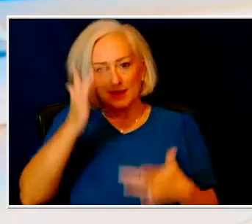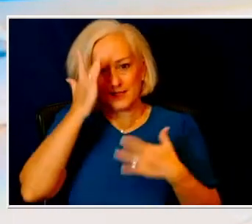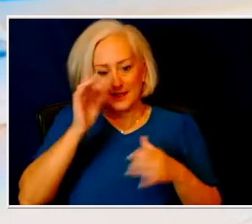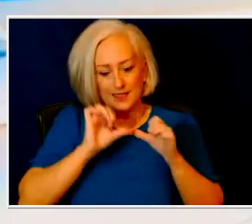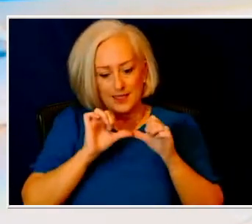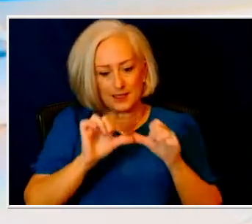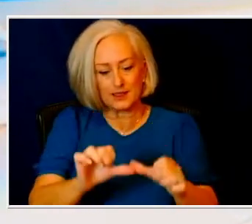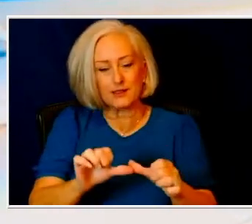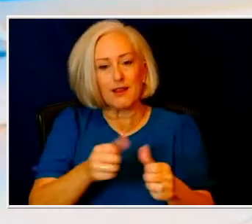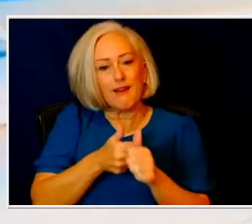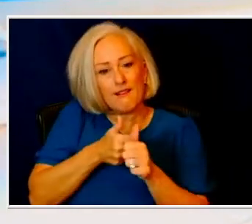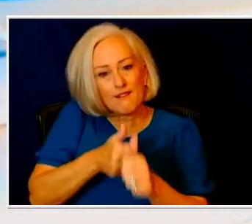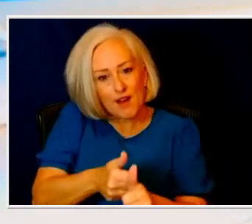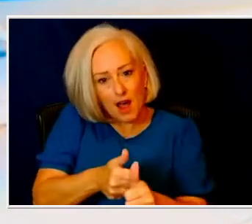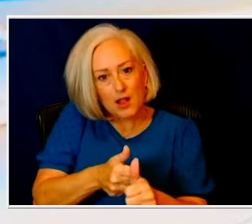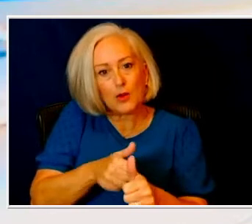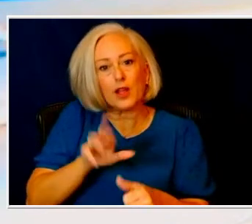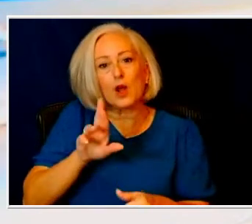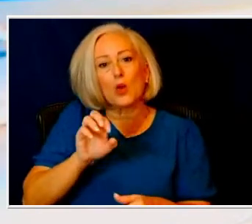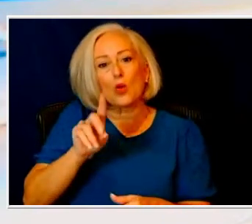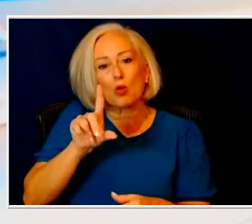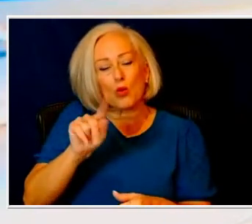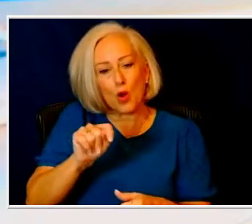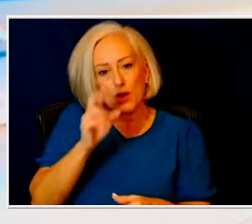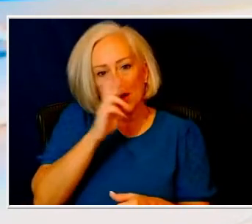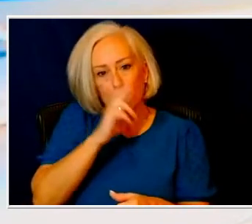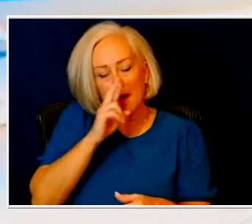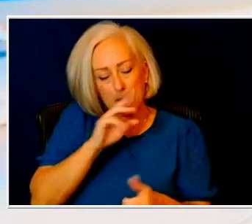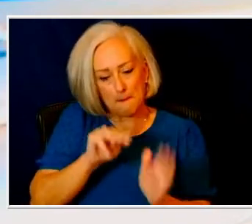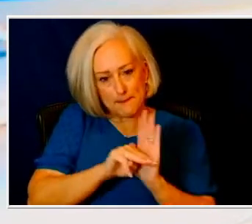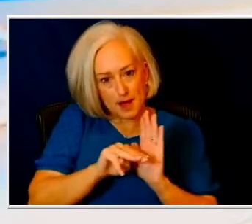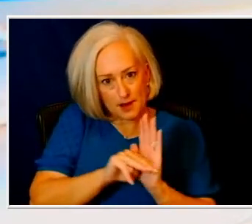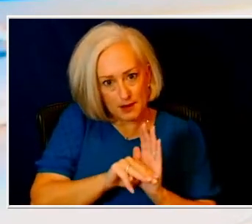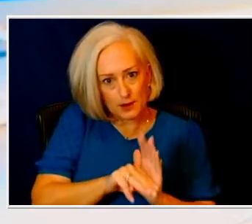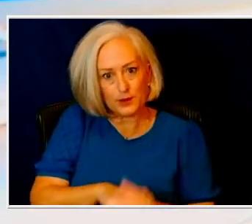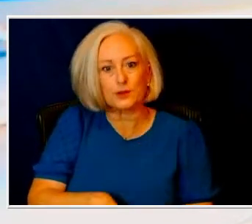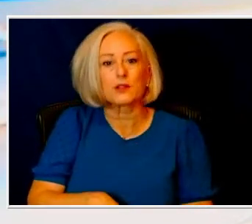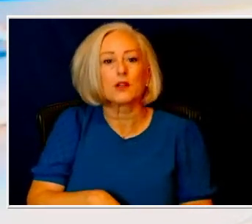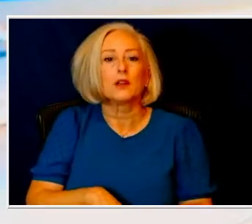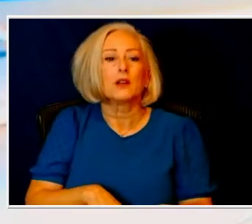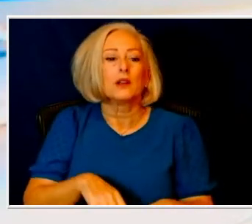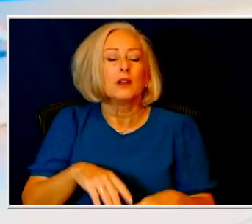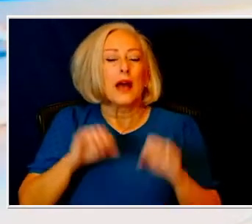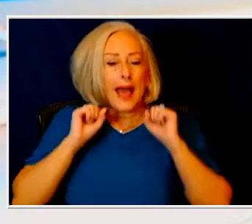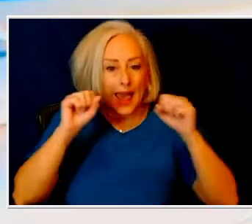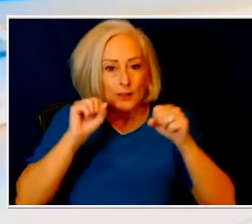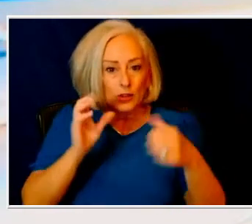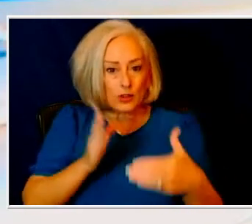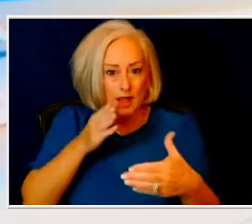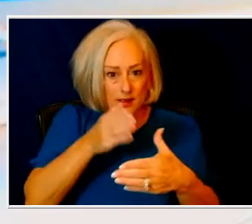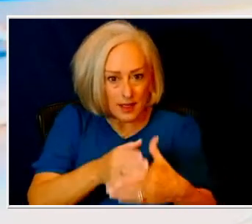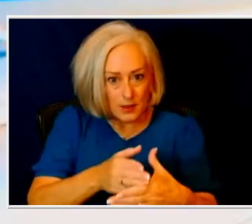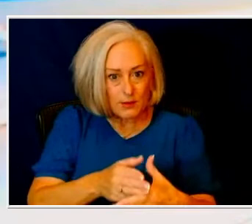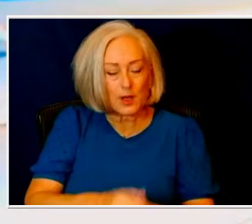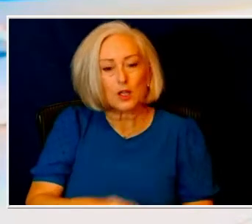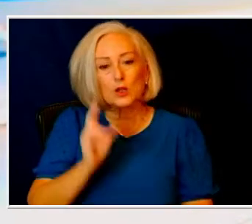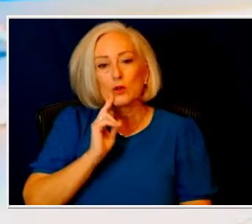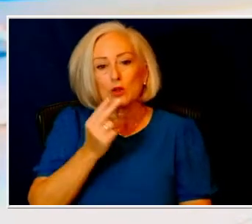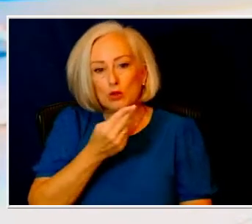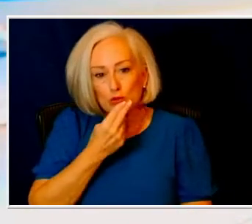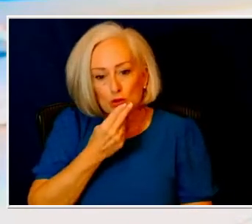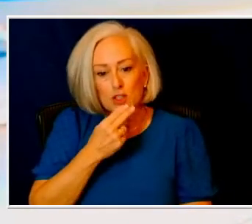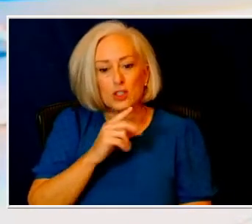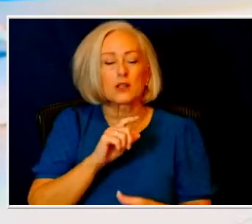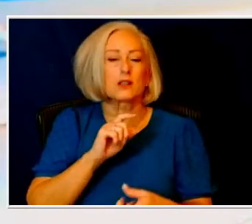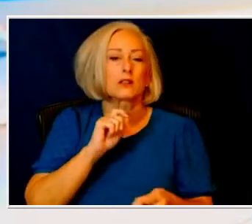models. And so we can also do exercise interventions, nutrition interventions, or induce pathology with certain diets, and then